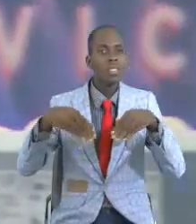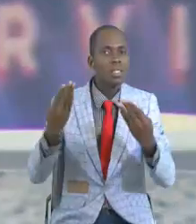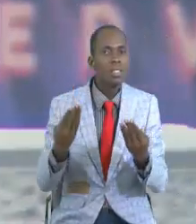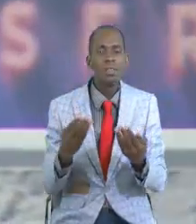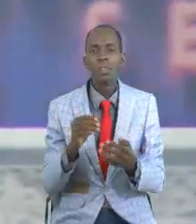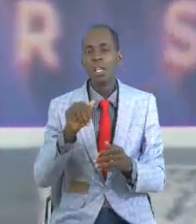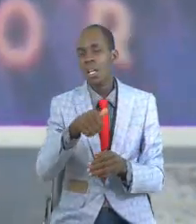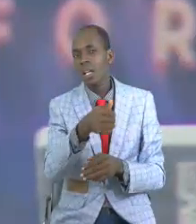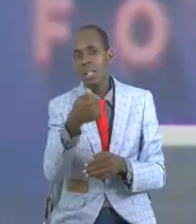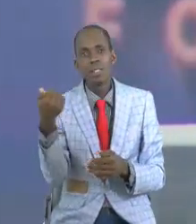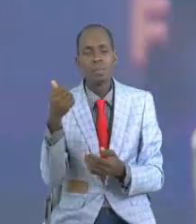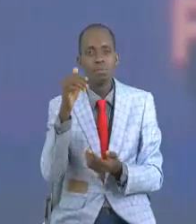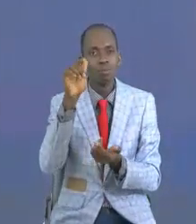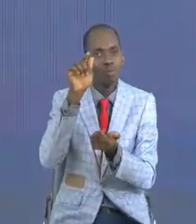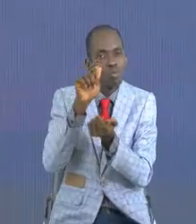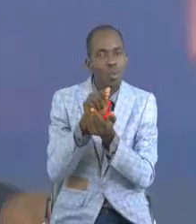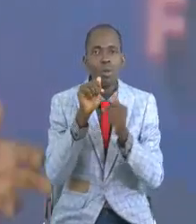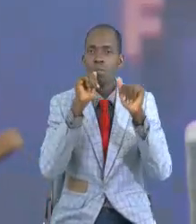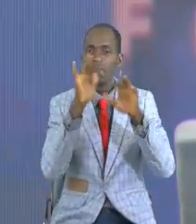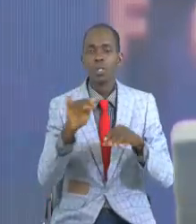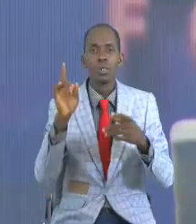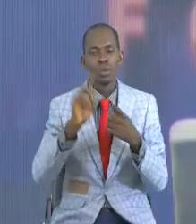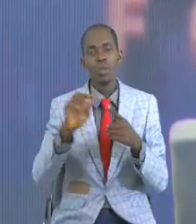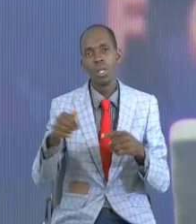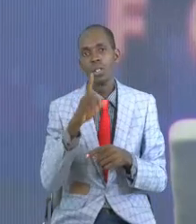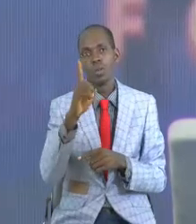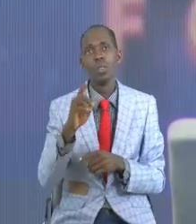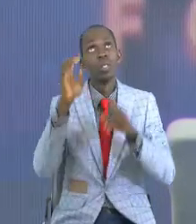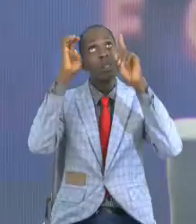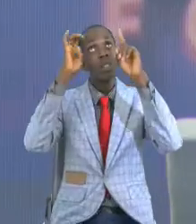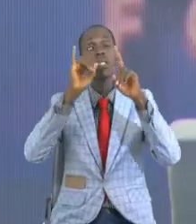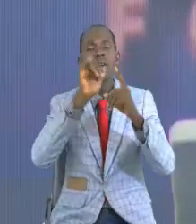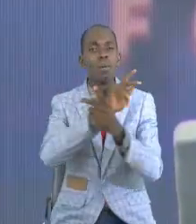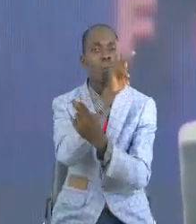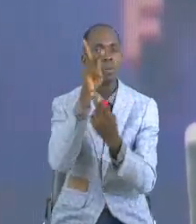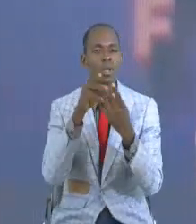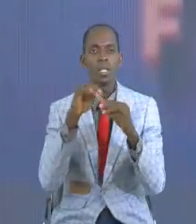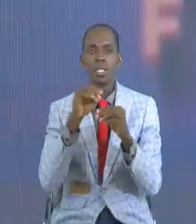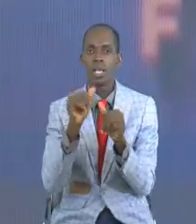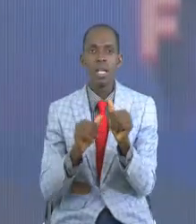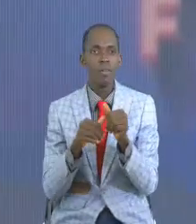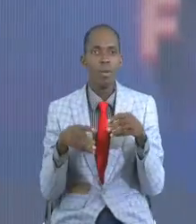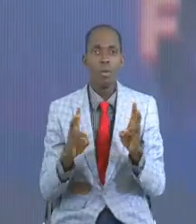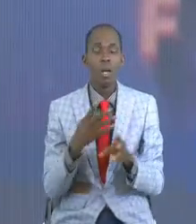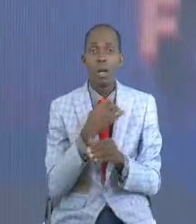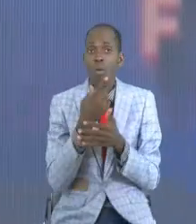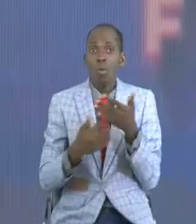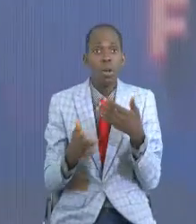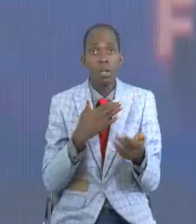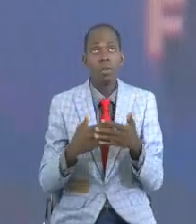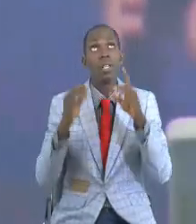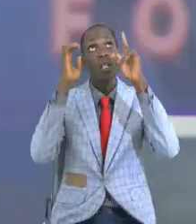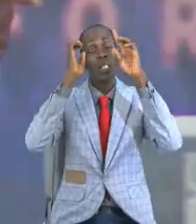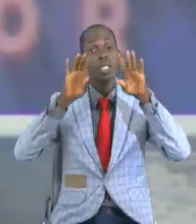substandard blessing to everyone. He's perfect in every way. And therefore, whatever he gives and whatever